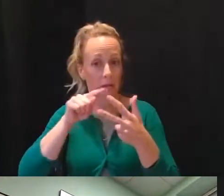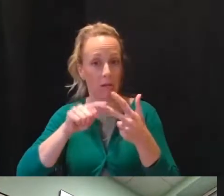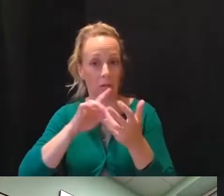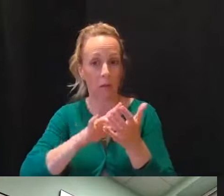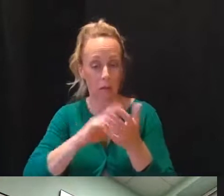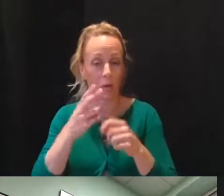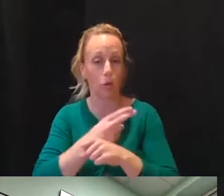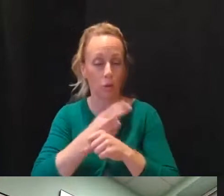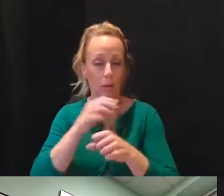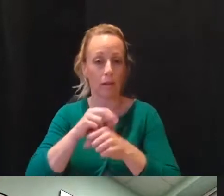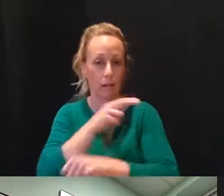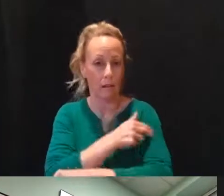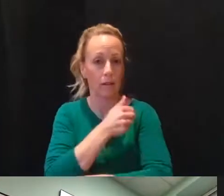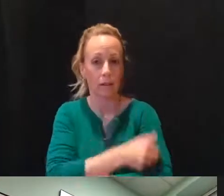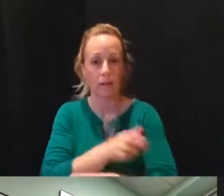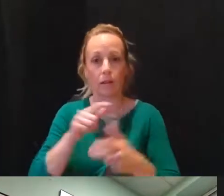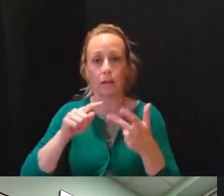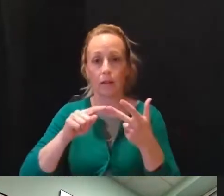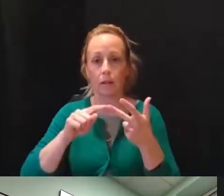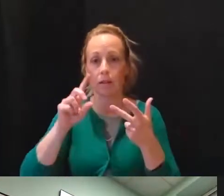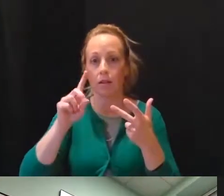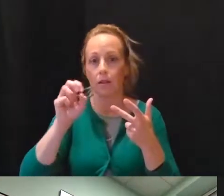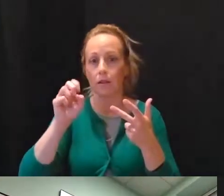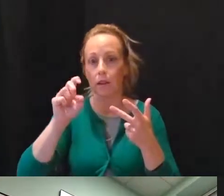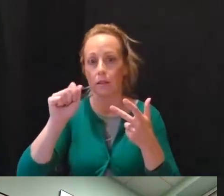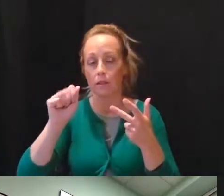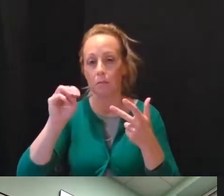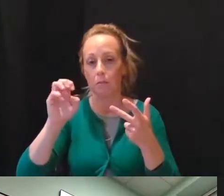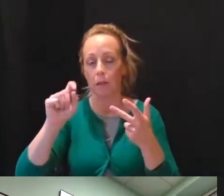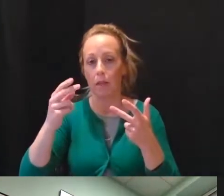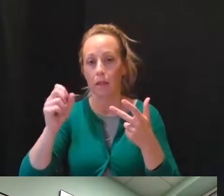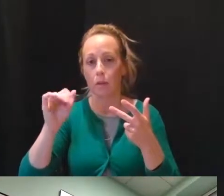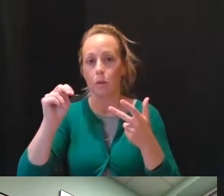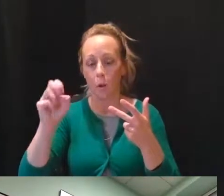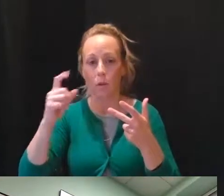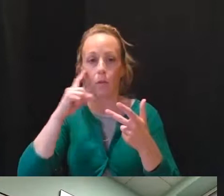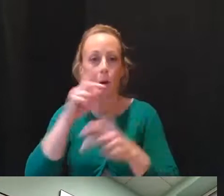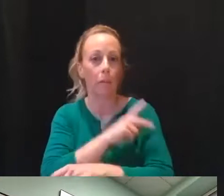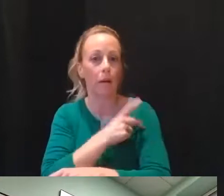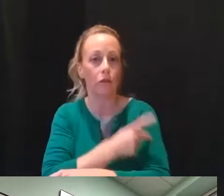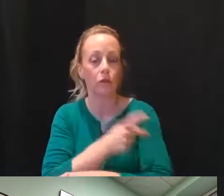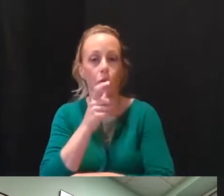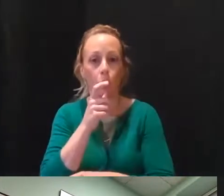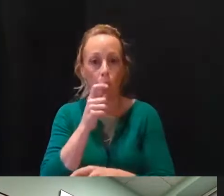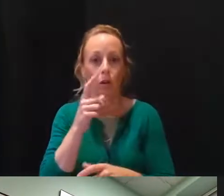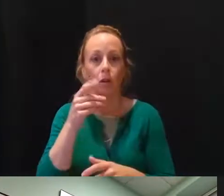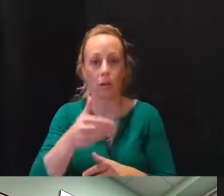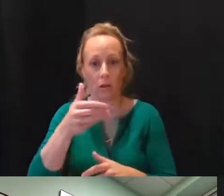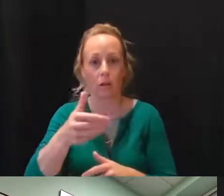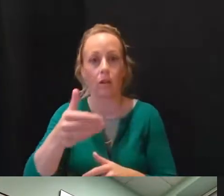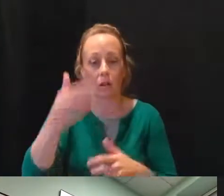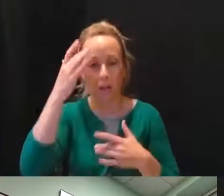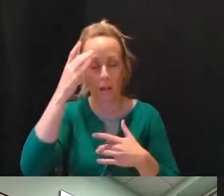hospital. Dexamethasone is also used for the hospitalized patients, the patients who are severely ill, requiring supplemental